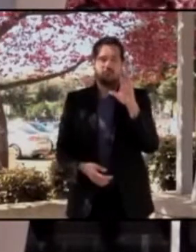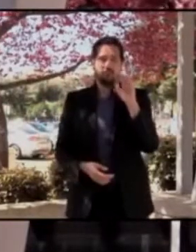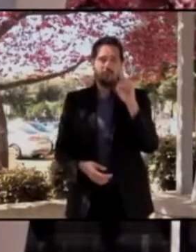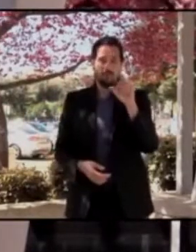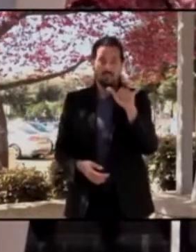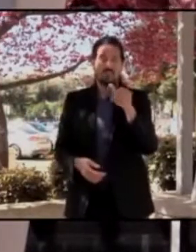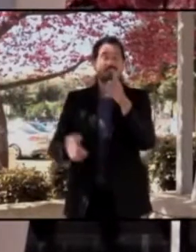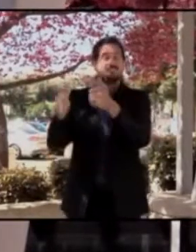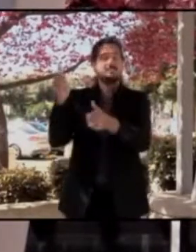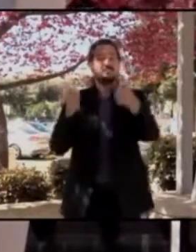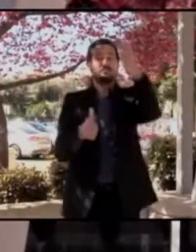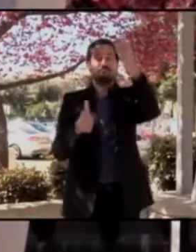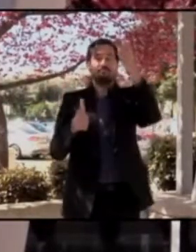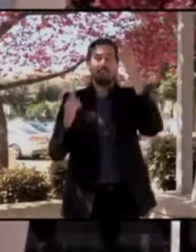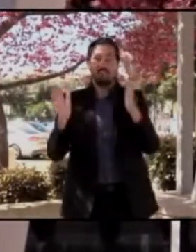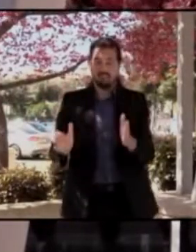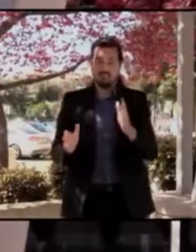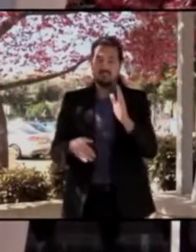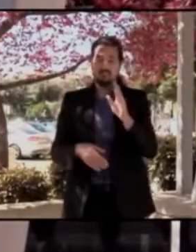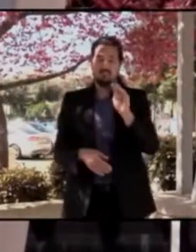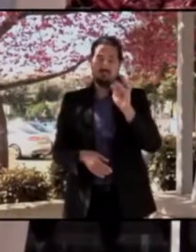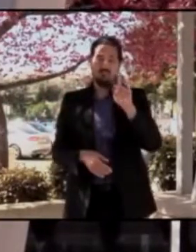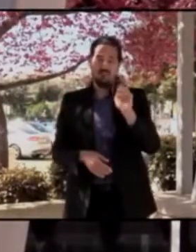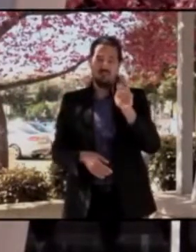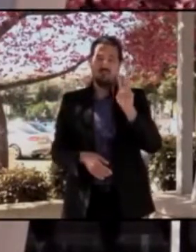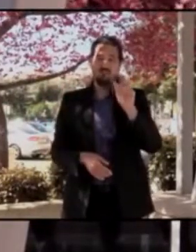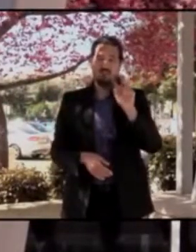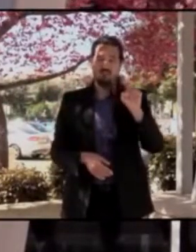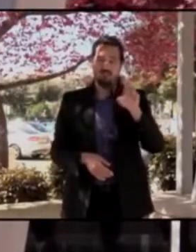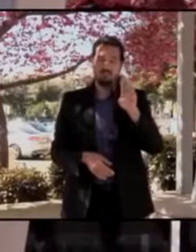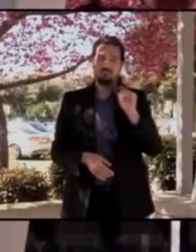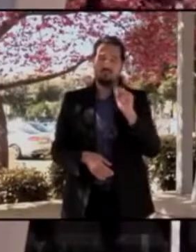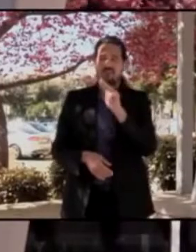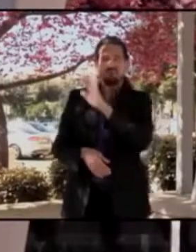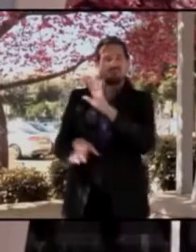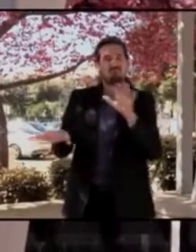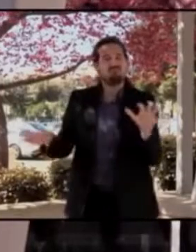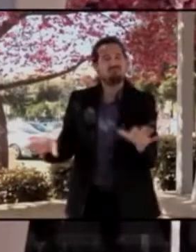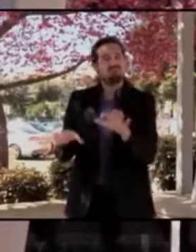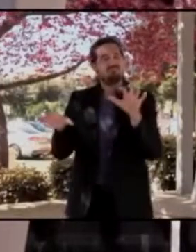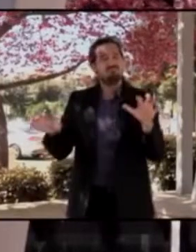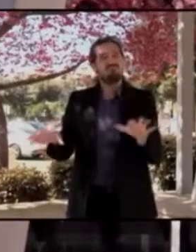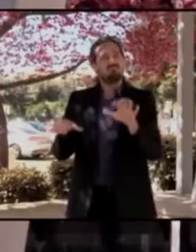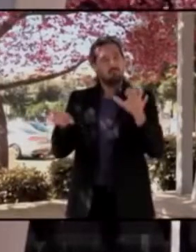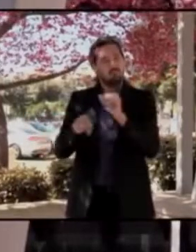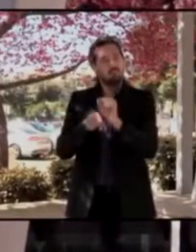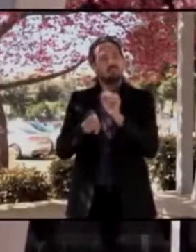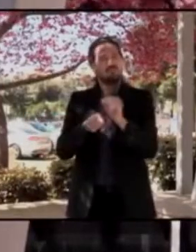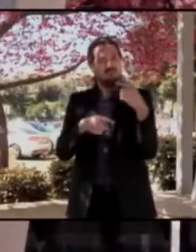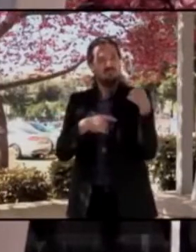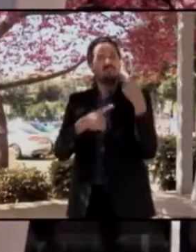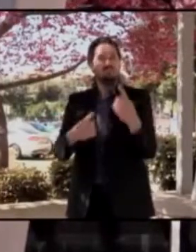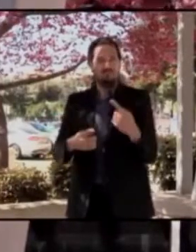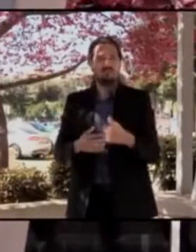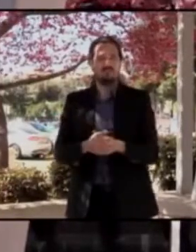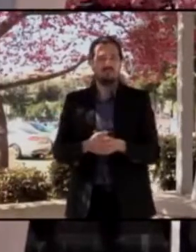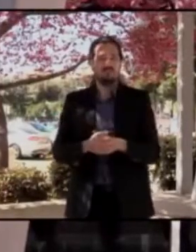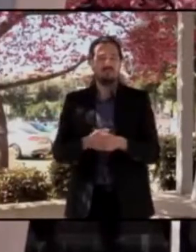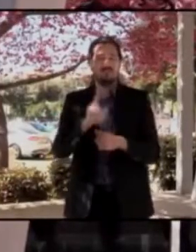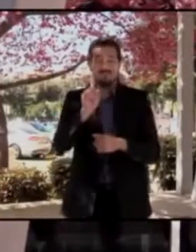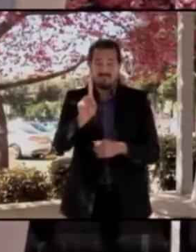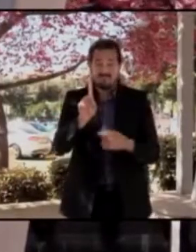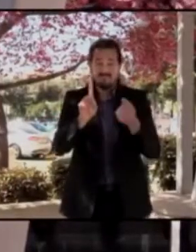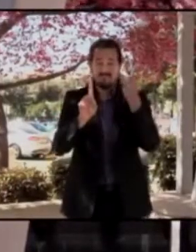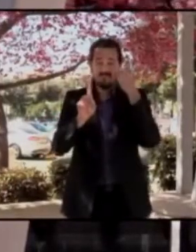been a joint effort. It's a community effort. We appreciate the patience of the people in the community that have waited for